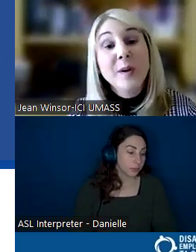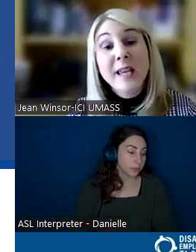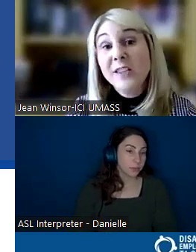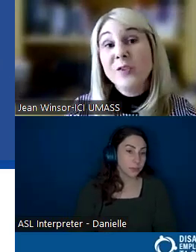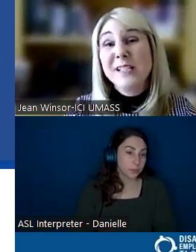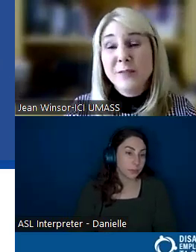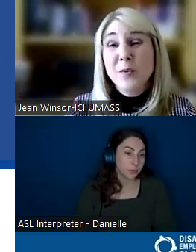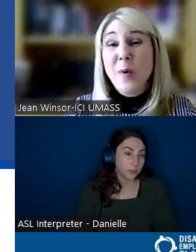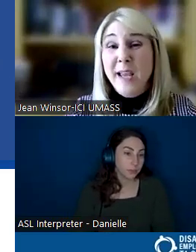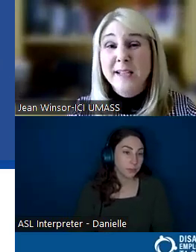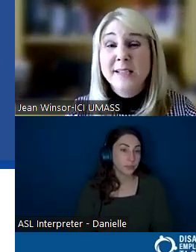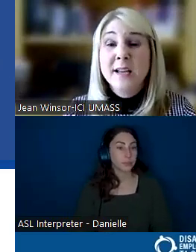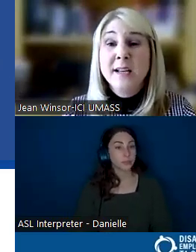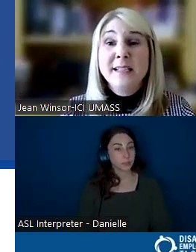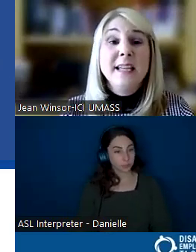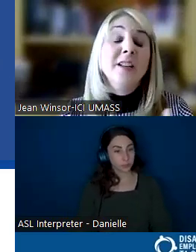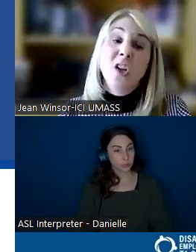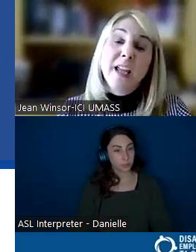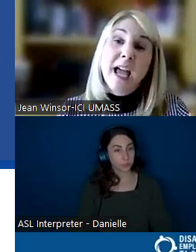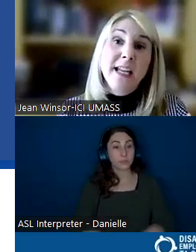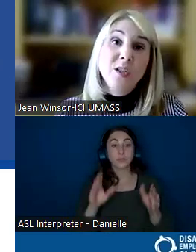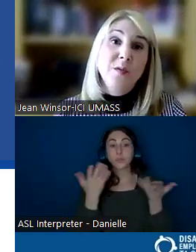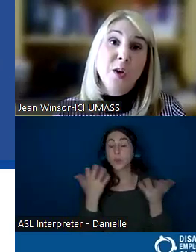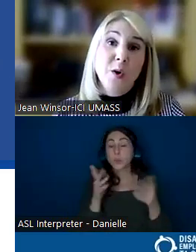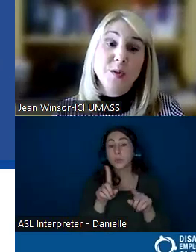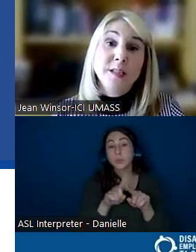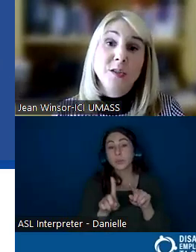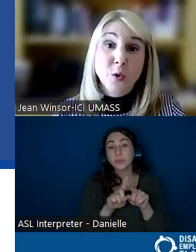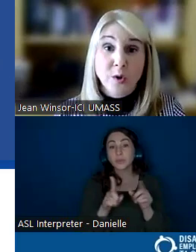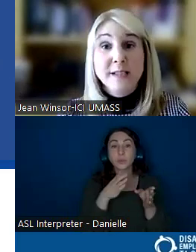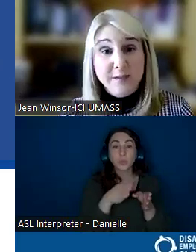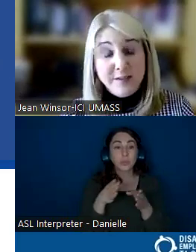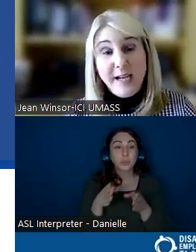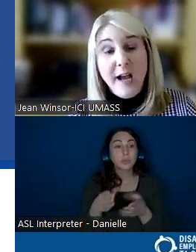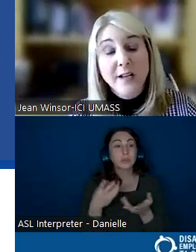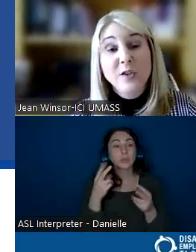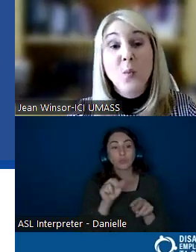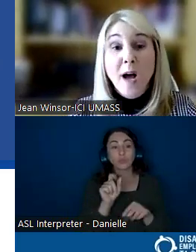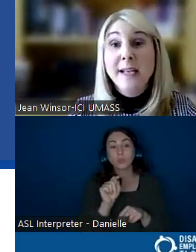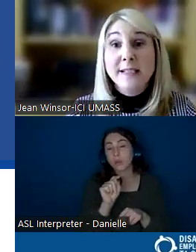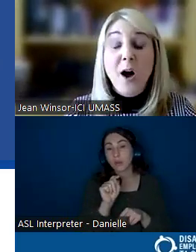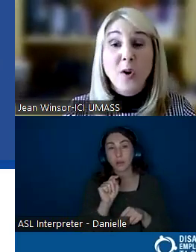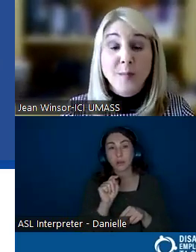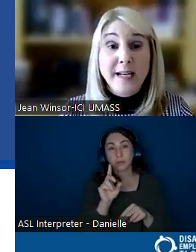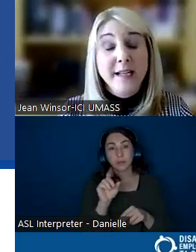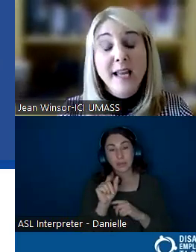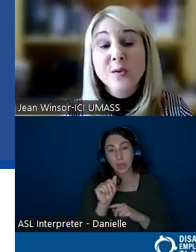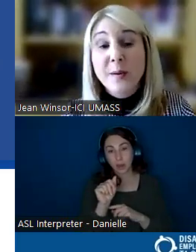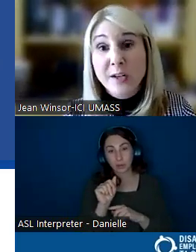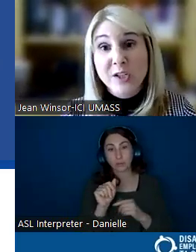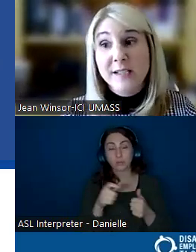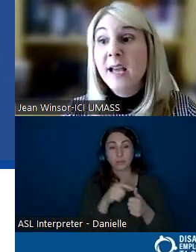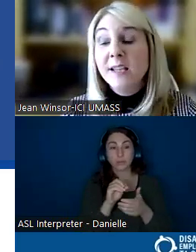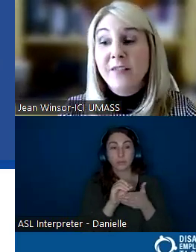And so again, there's different ways to even look at each of those sources of data. So one is outcome data, and that's